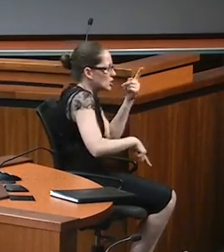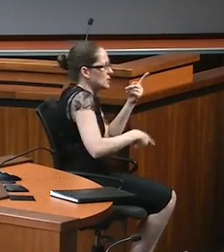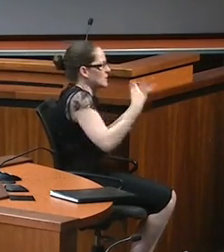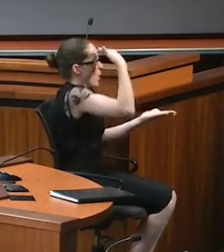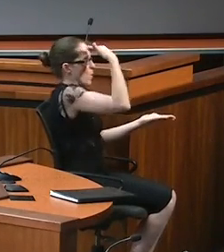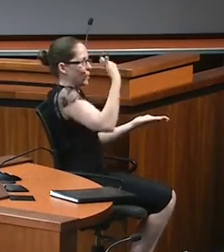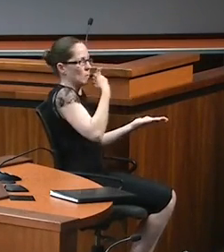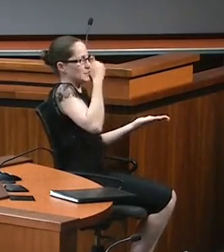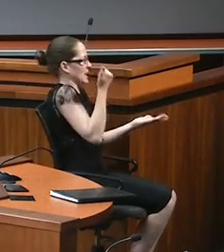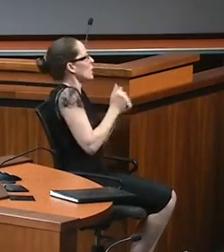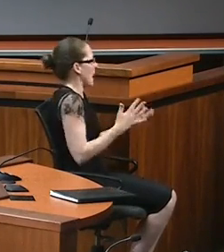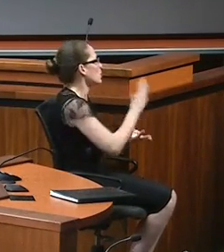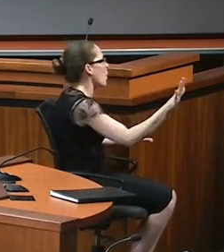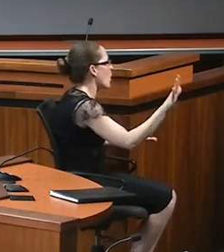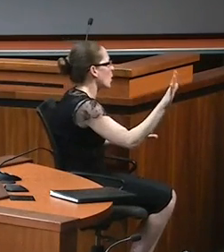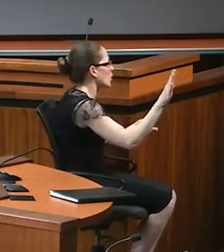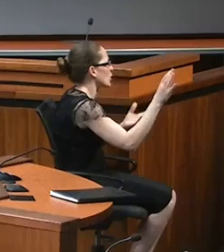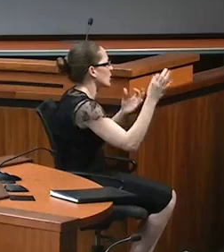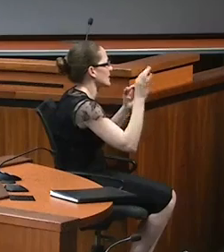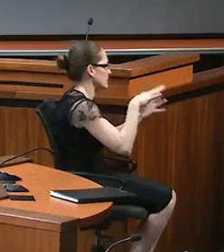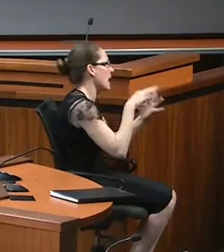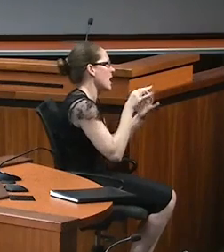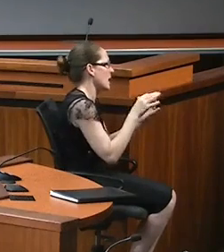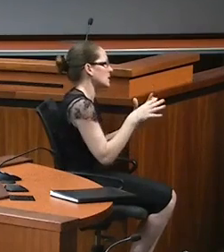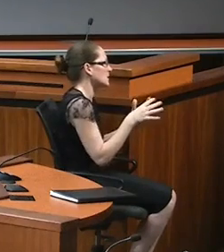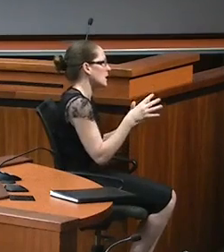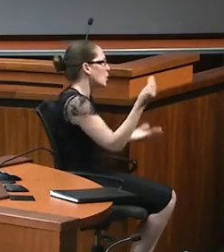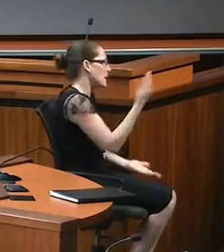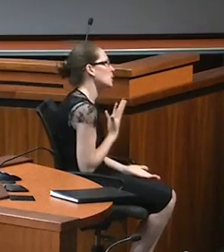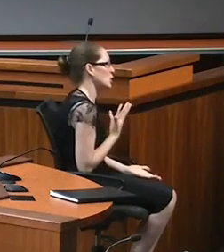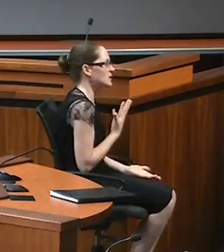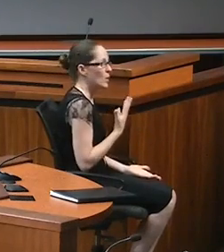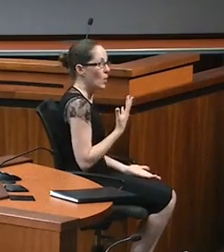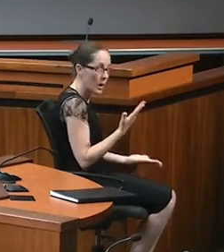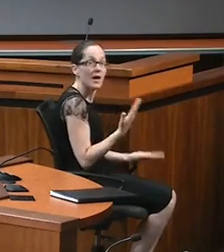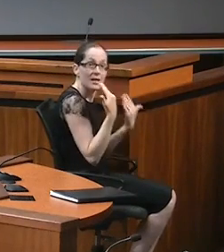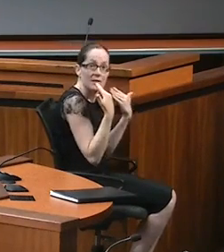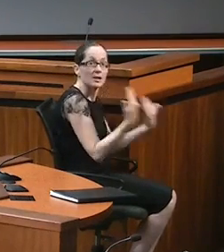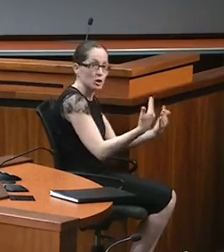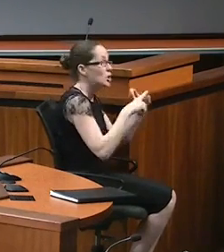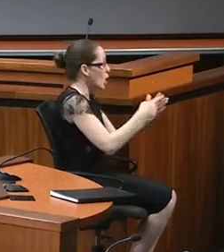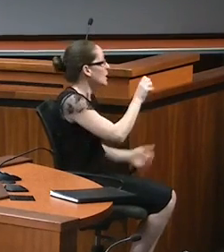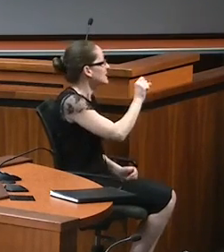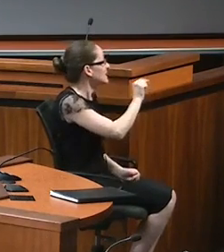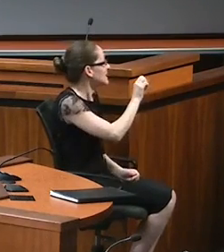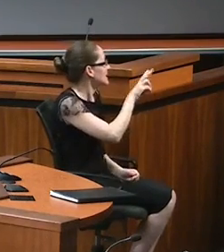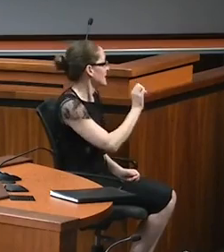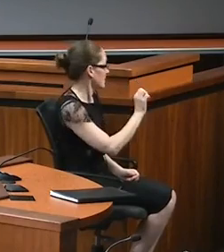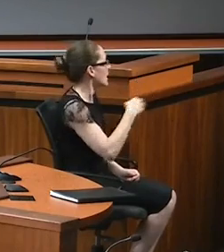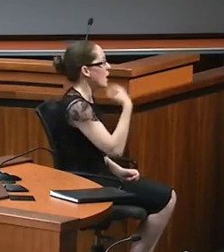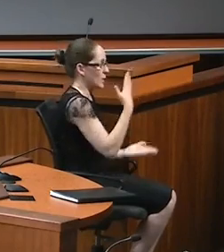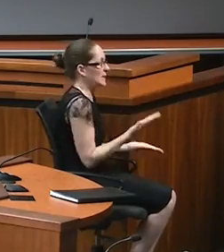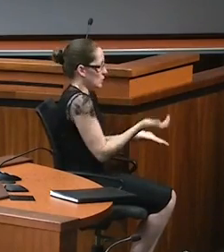forward to continue to make that happen. So you don't need to hear from me anymore. I want to make sure we get Steve up here to begin the discussion. I'll be here this evening later on